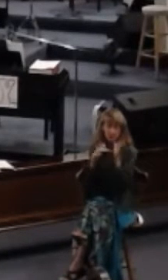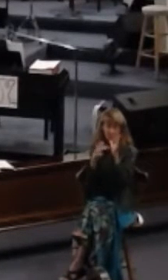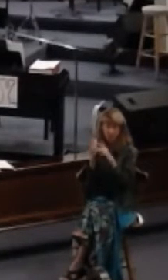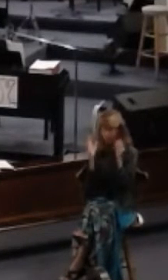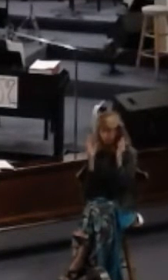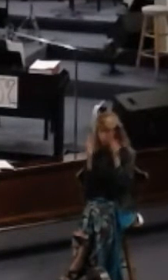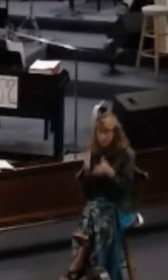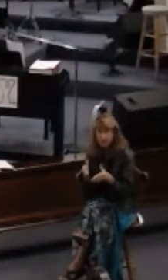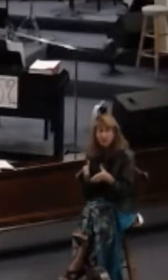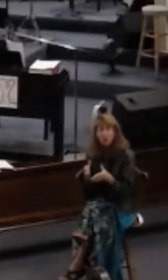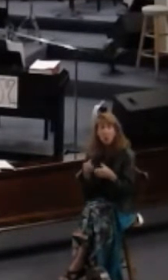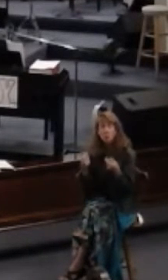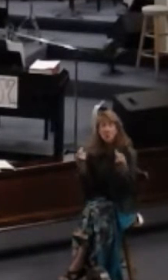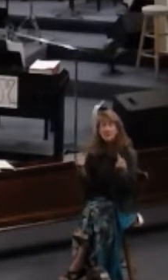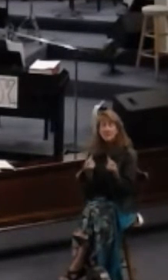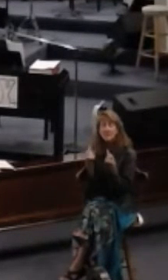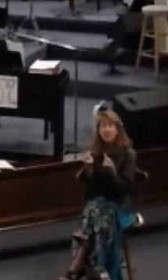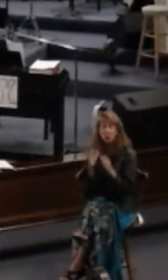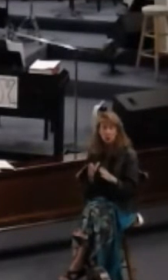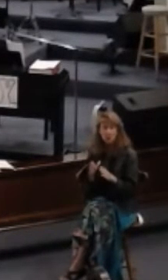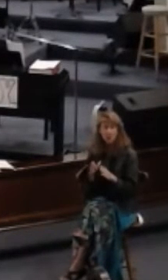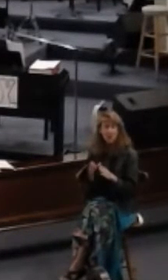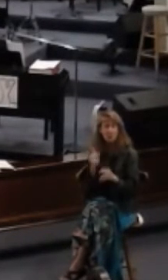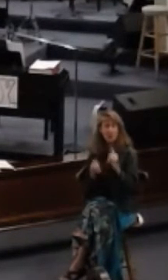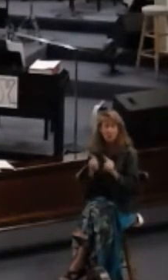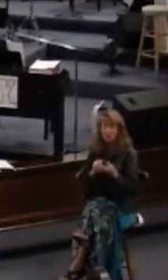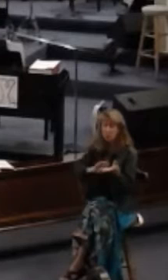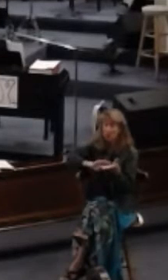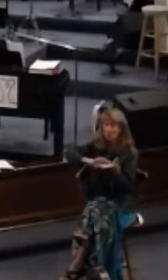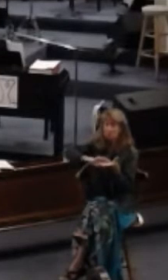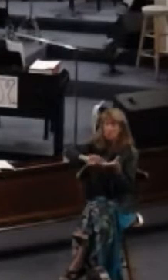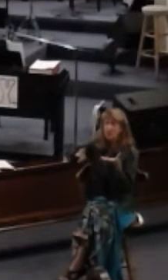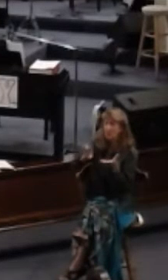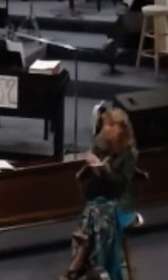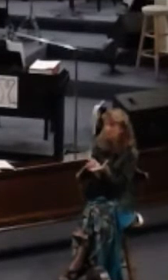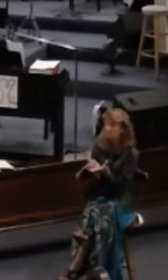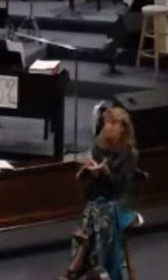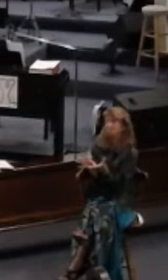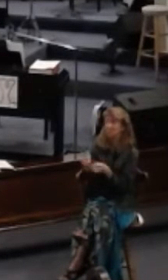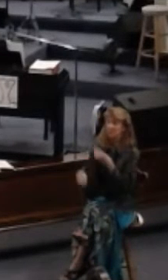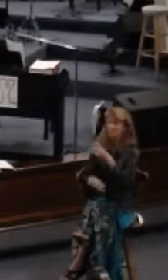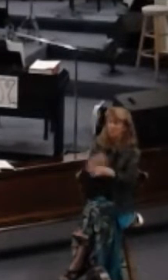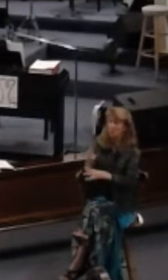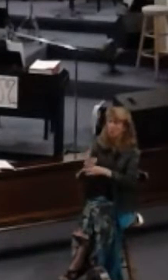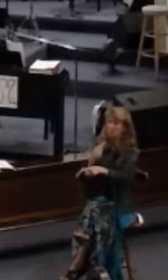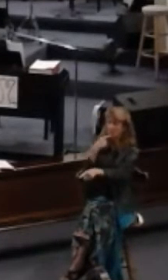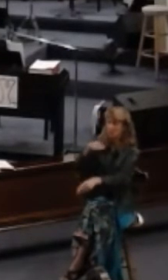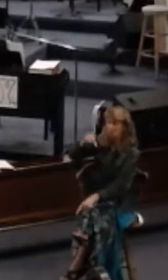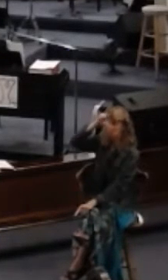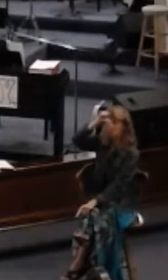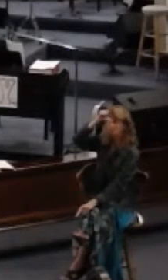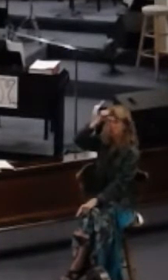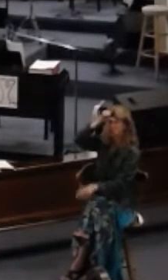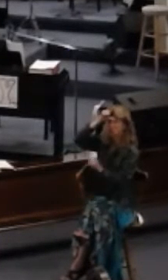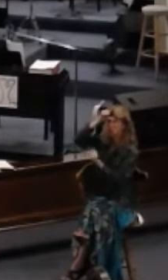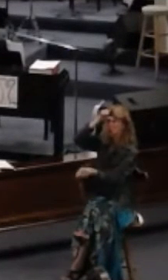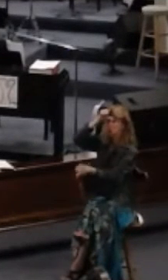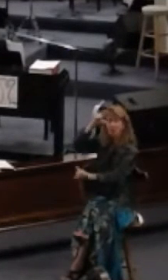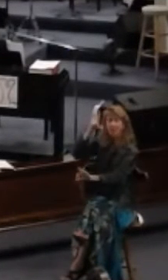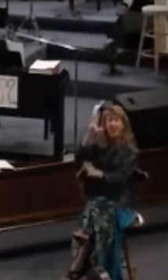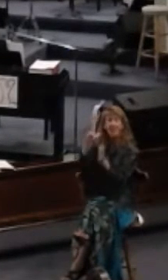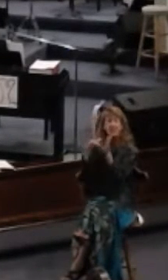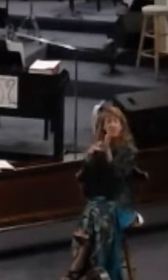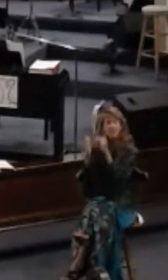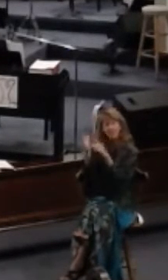with sinners and tax collectors, the people that the world considered losers. Jesus built his church on